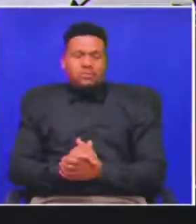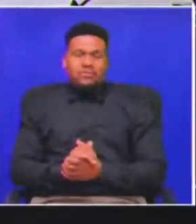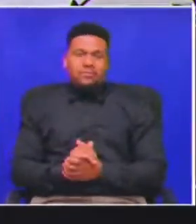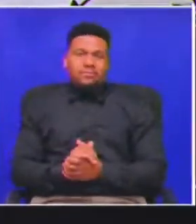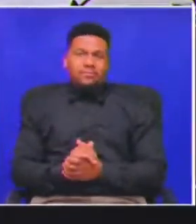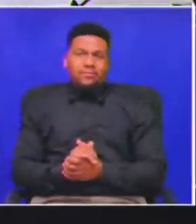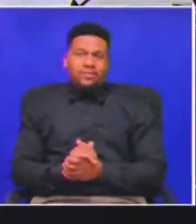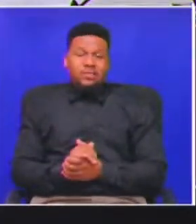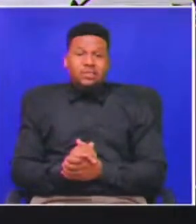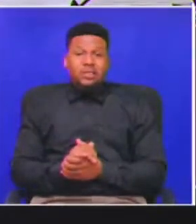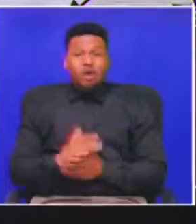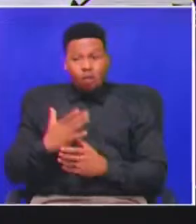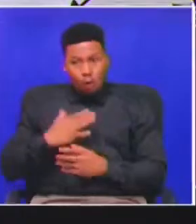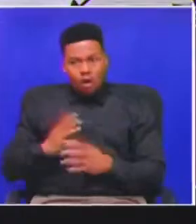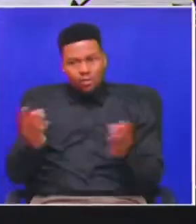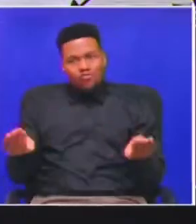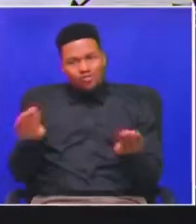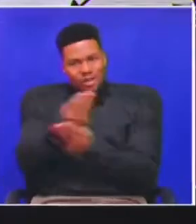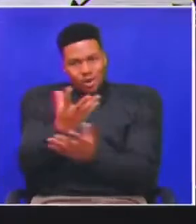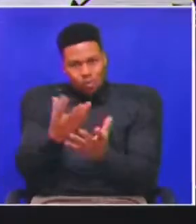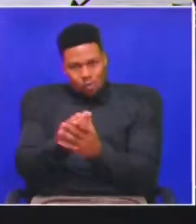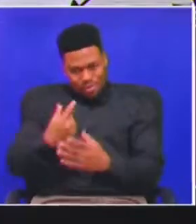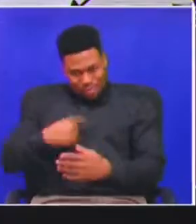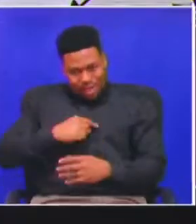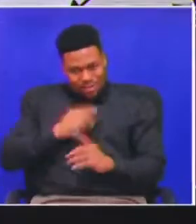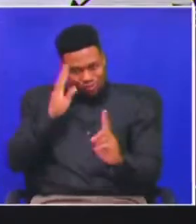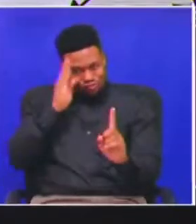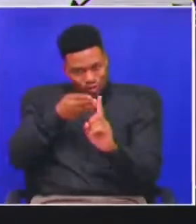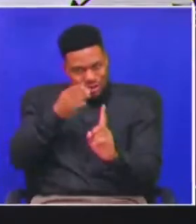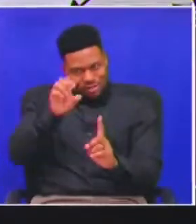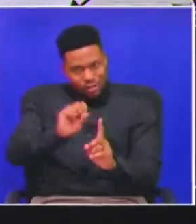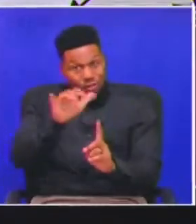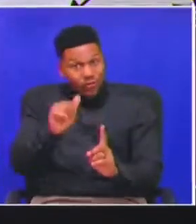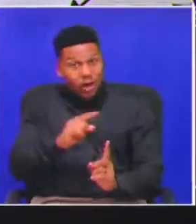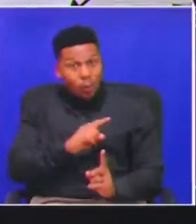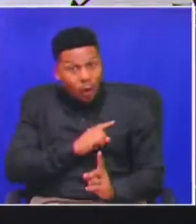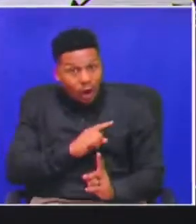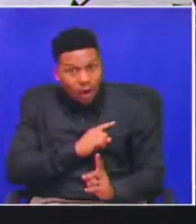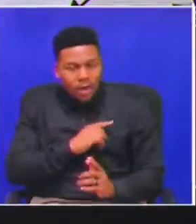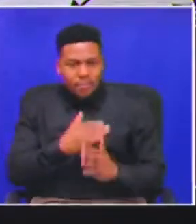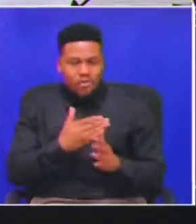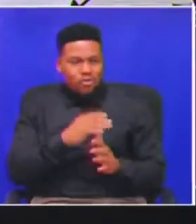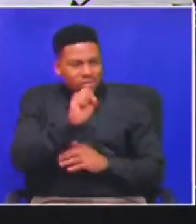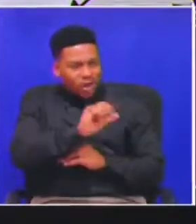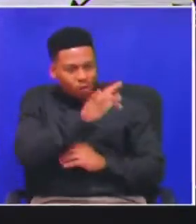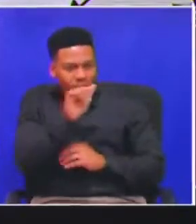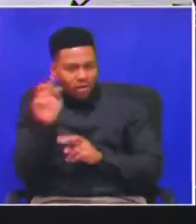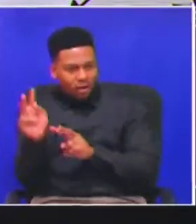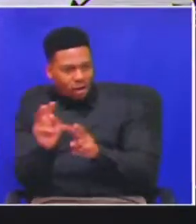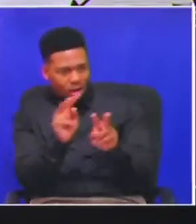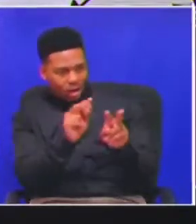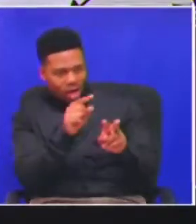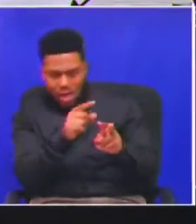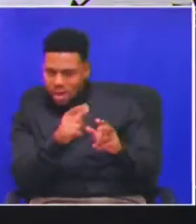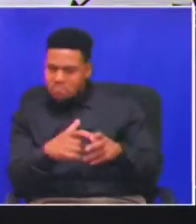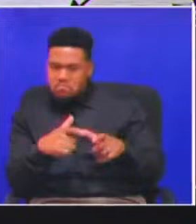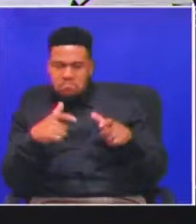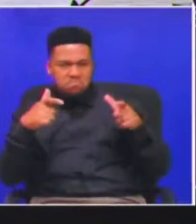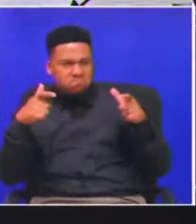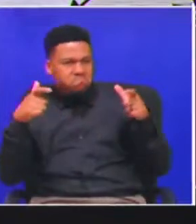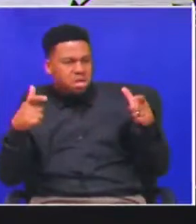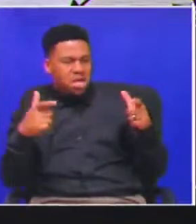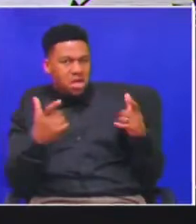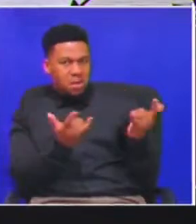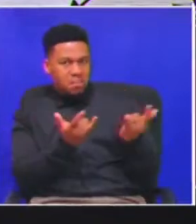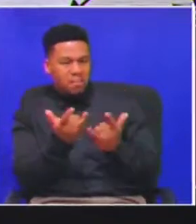because they see us not only as a great market, as the most industrialized country on the continent,